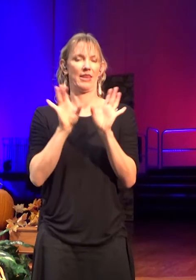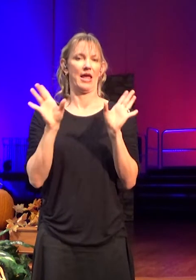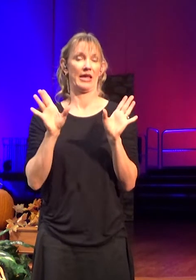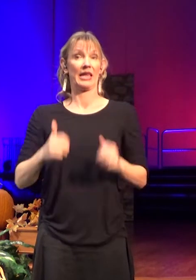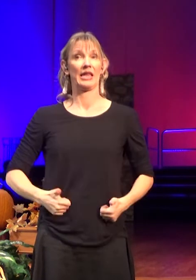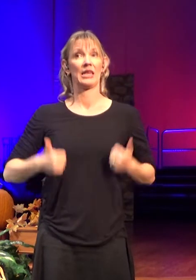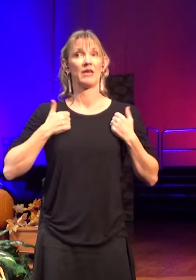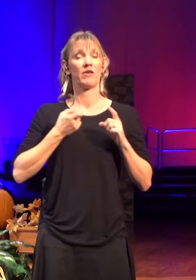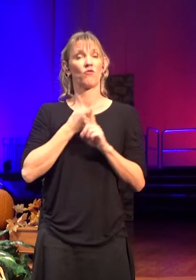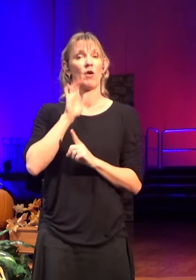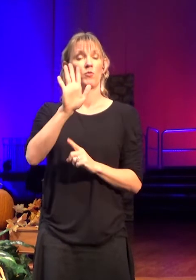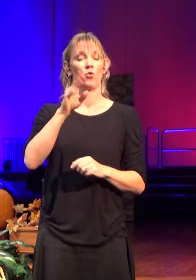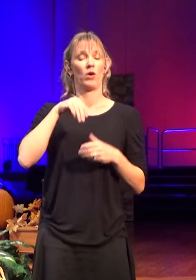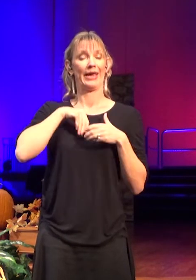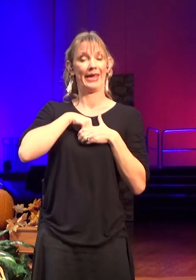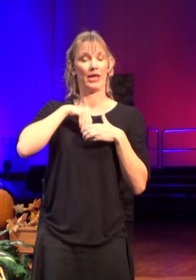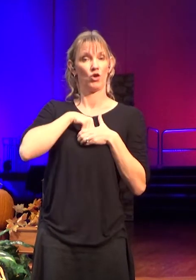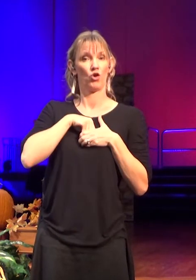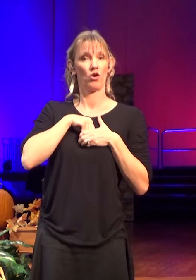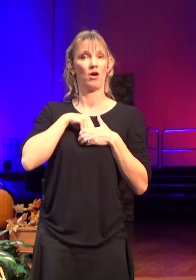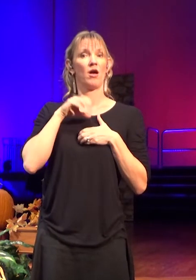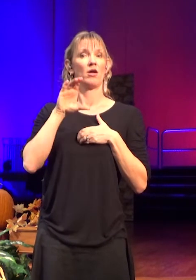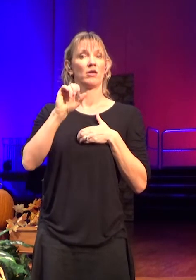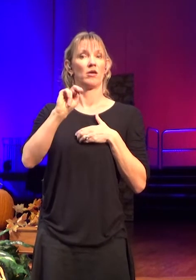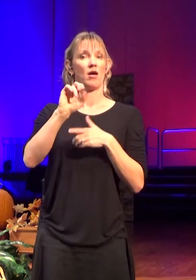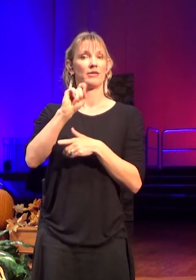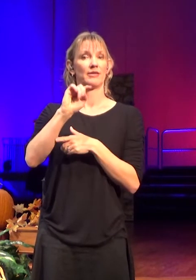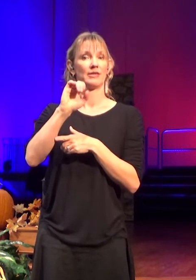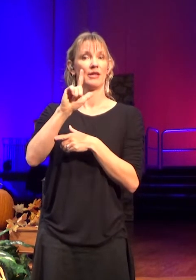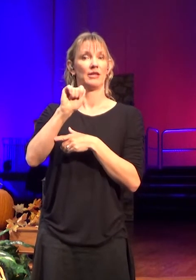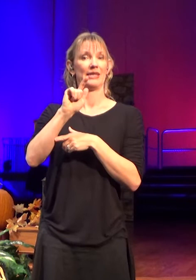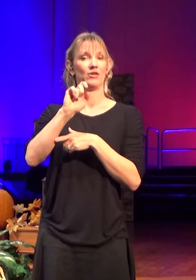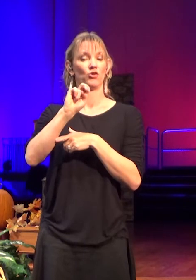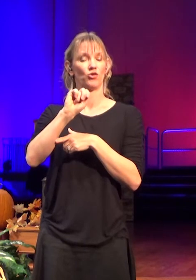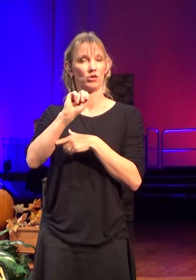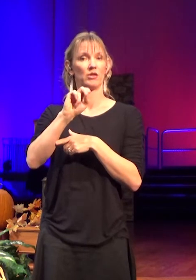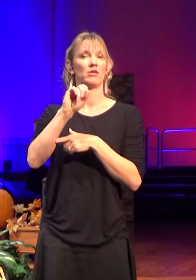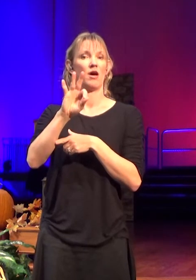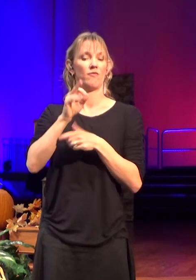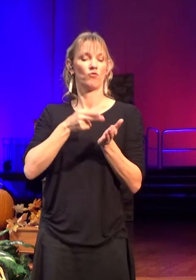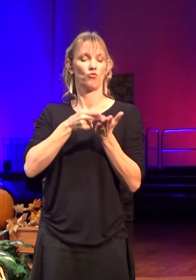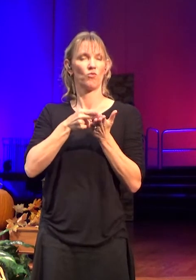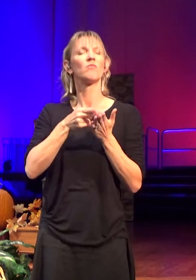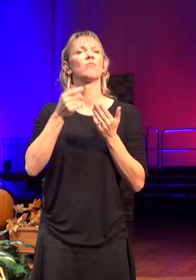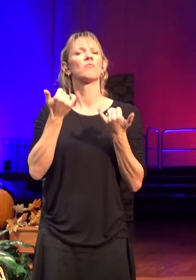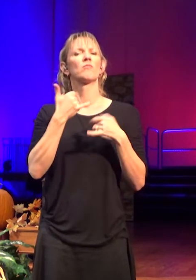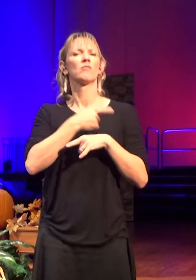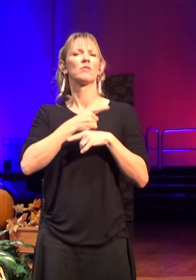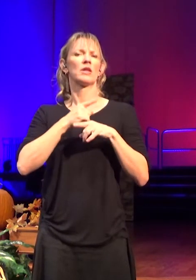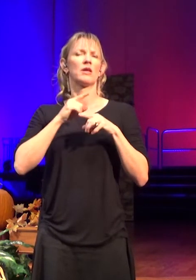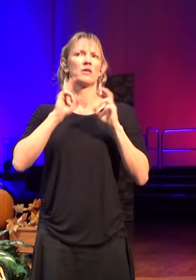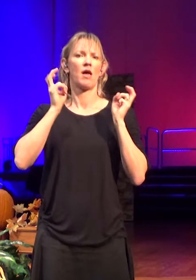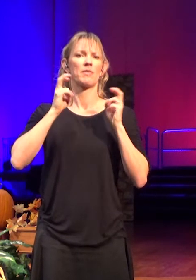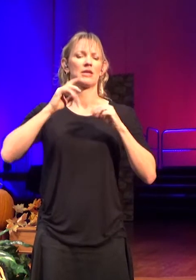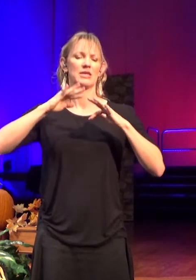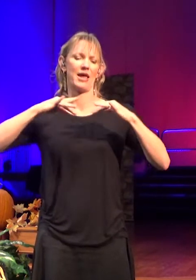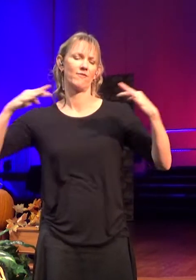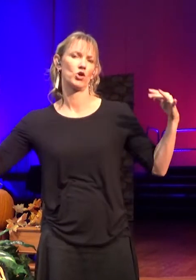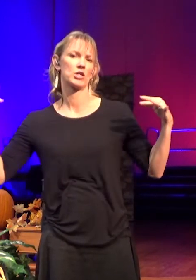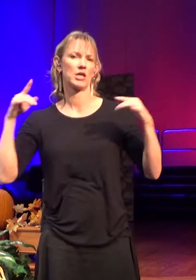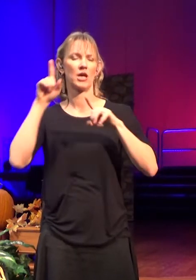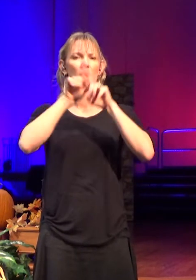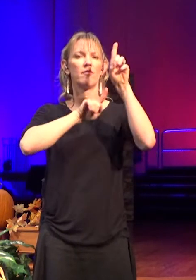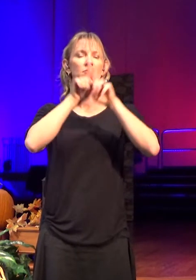leading with light, living from your inner constellation of truth. This topic today is a diversity